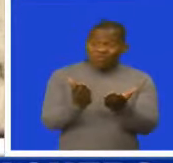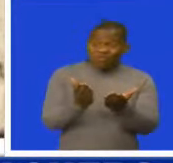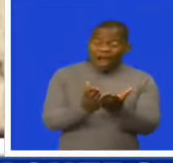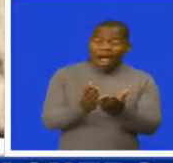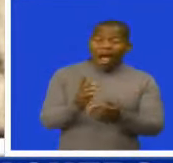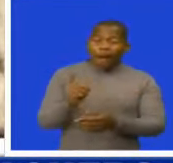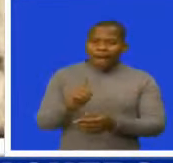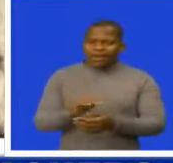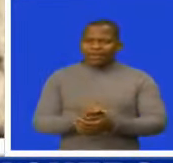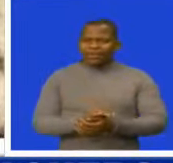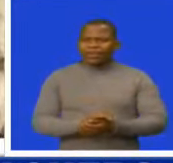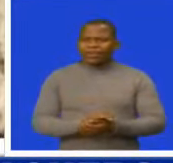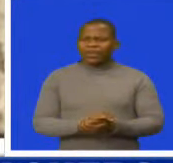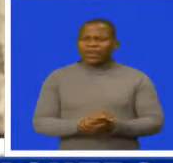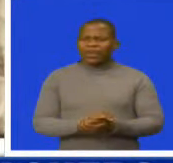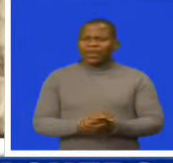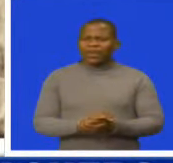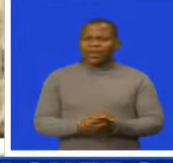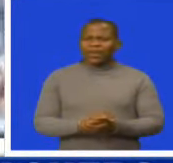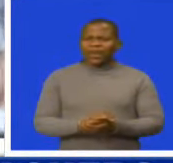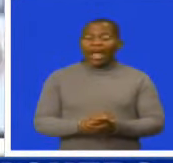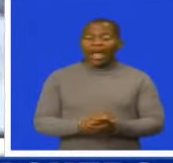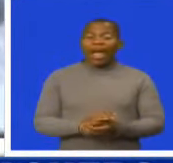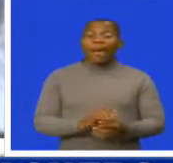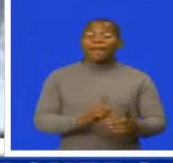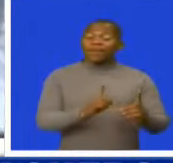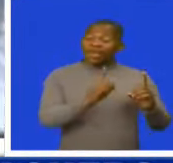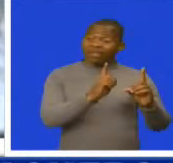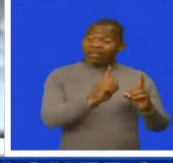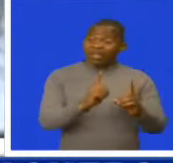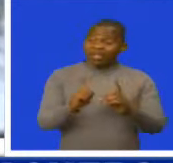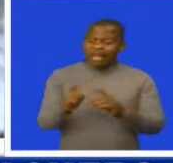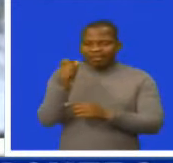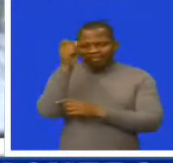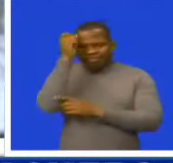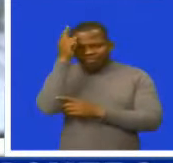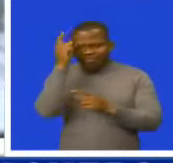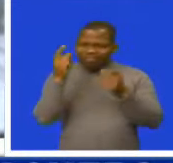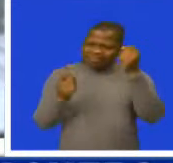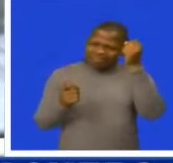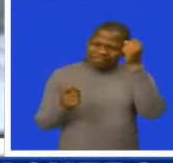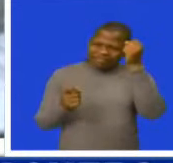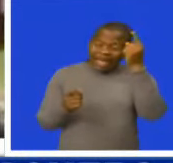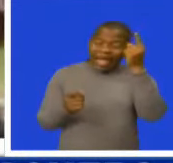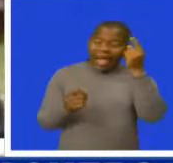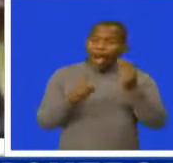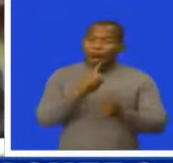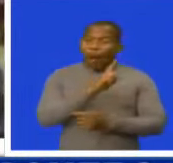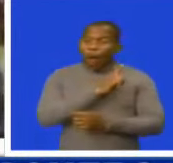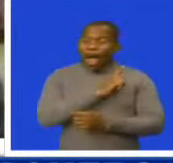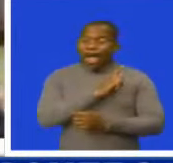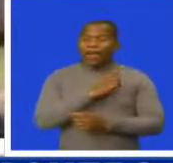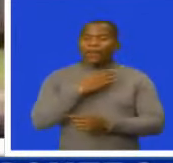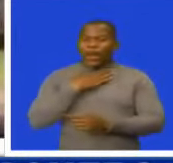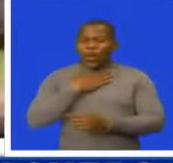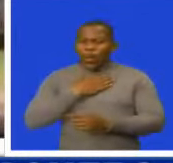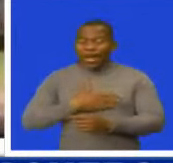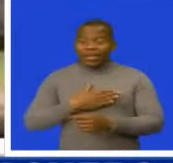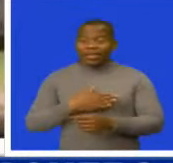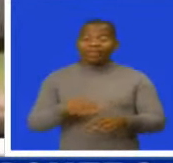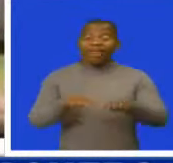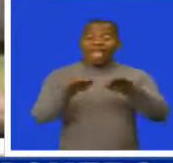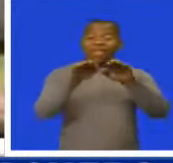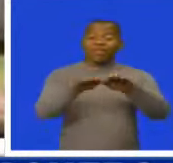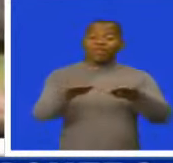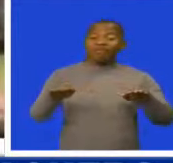ngelusito labothishela nhloko bahlanganisa emasu latosombulula tonke letinkinga kude bafundzi batophepha. Kunetikhalo letiningi